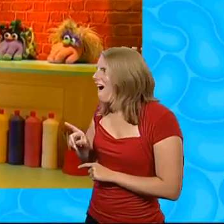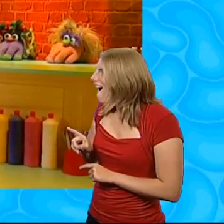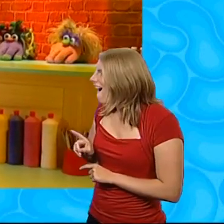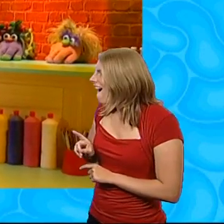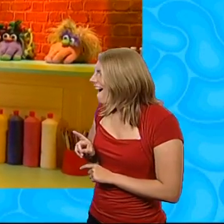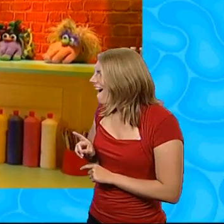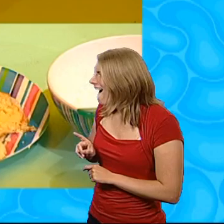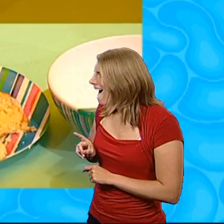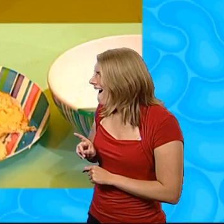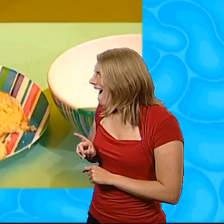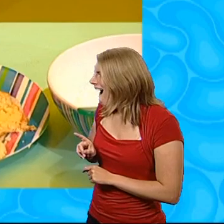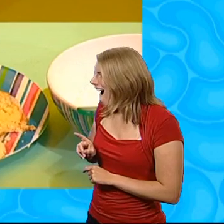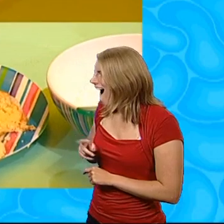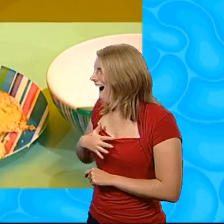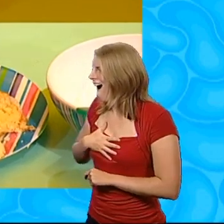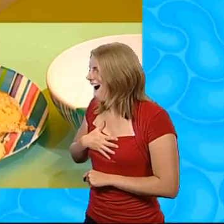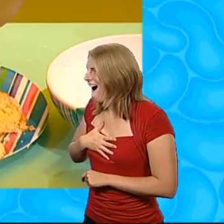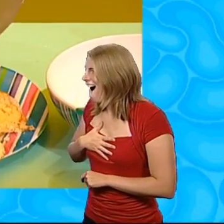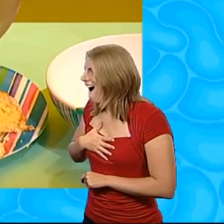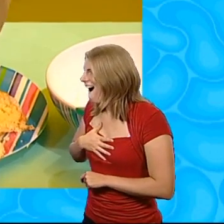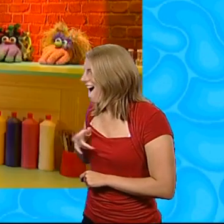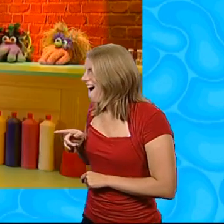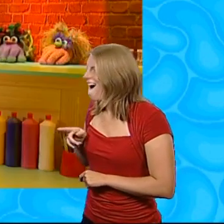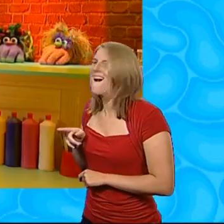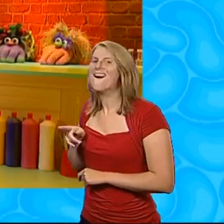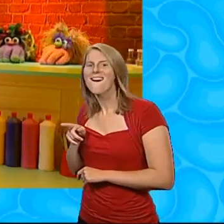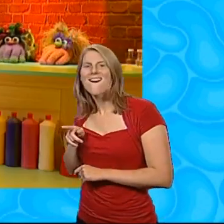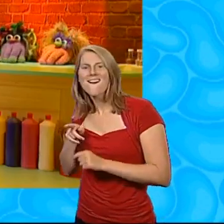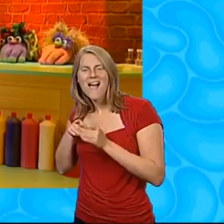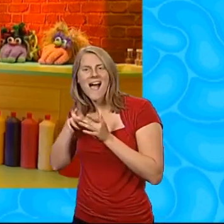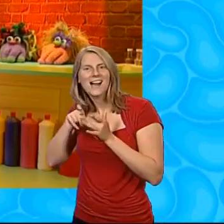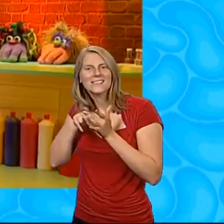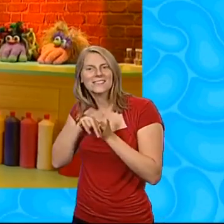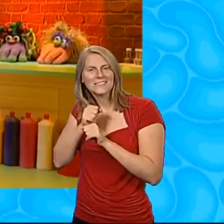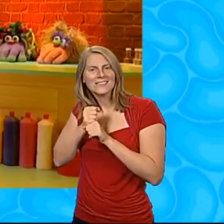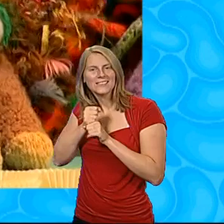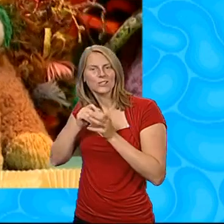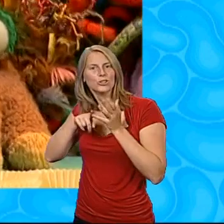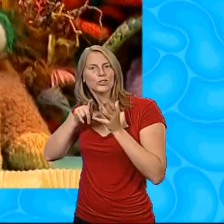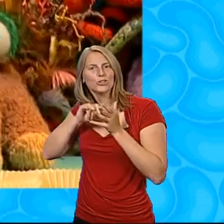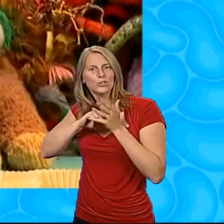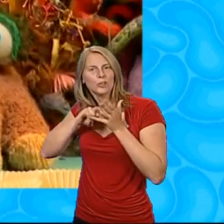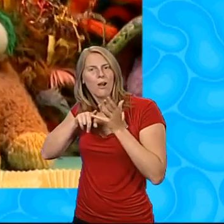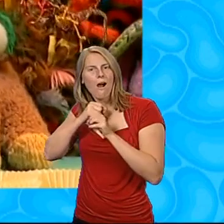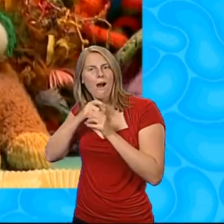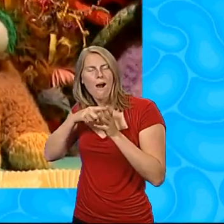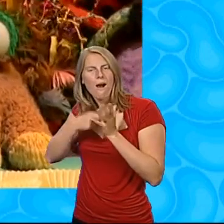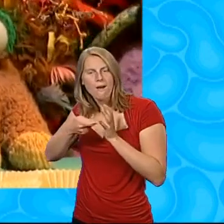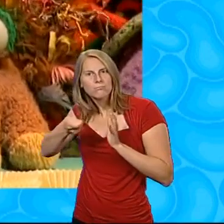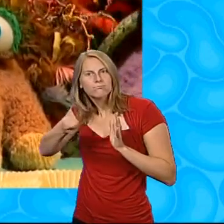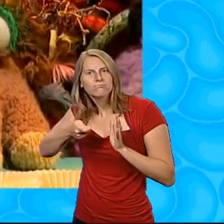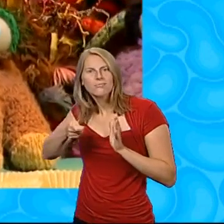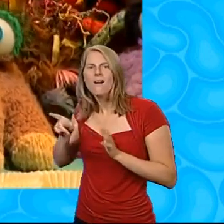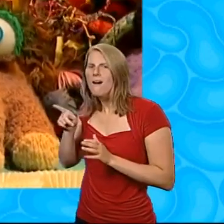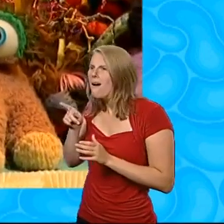fairy dust. Look. Oh, no, Chris, Yeah. it's icing sugar. It's fairy dust. Use your imagination. Oh, I can't. I